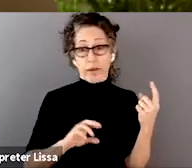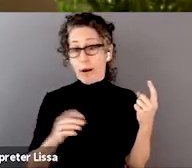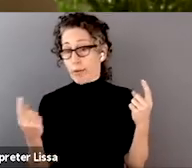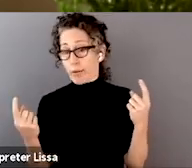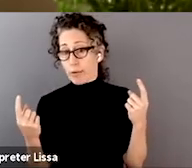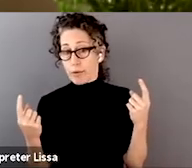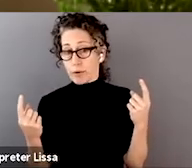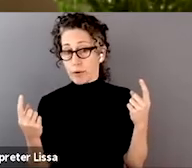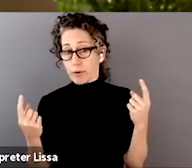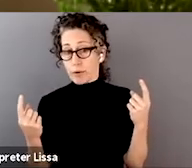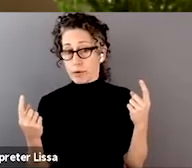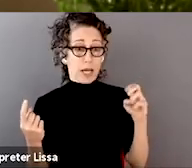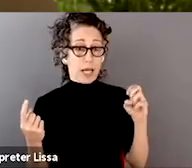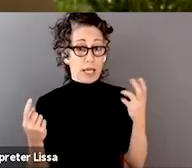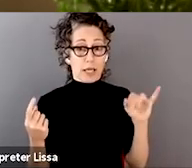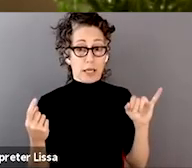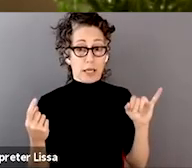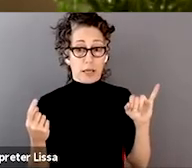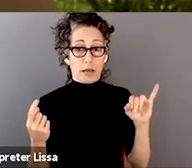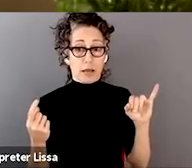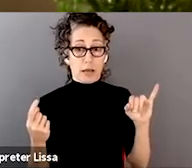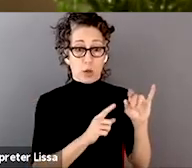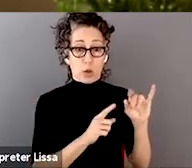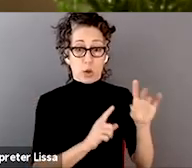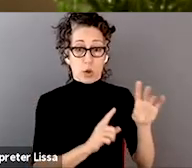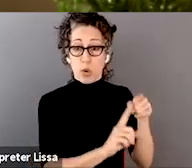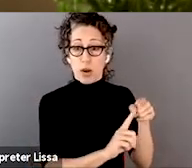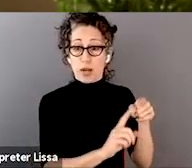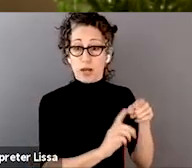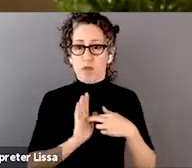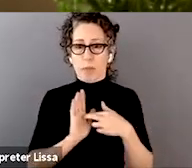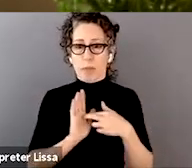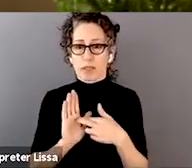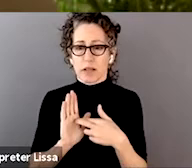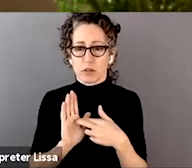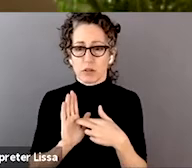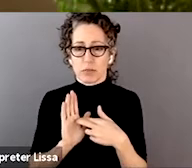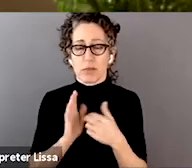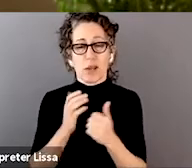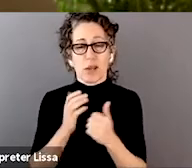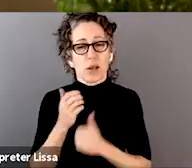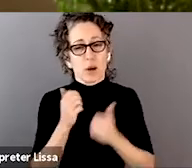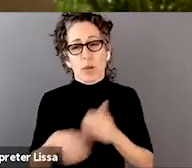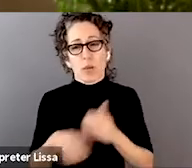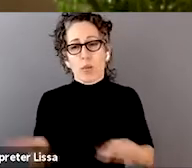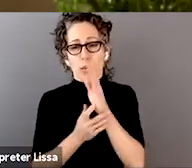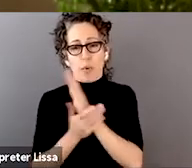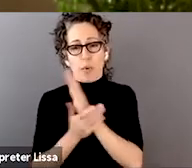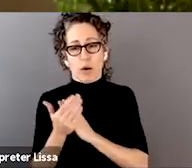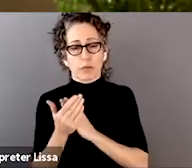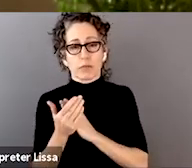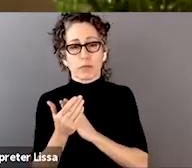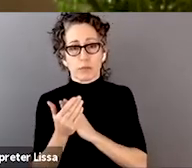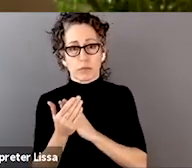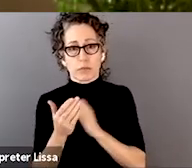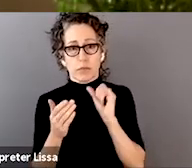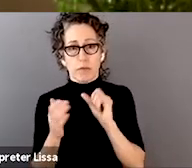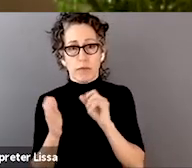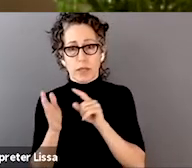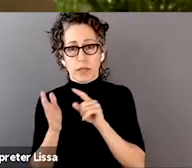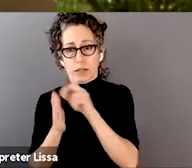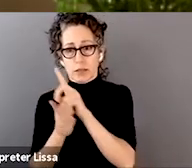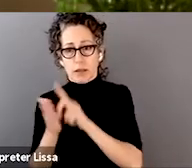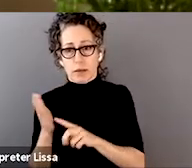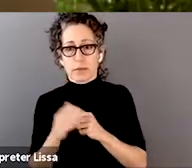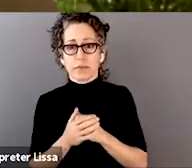think representation is one of the most important piece in the puzzle. And since Ahi has also so elegantly touched upon that,